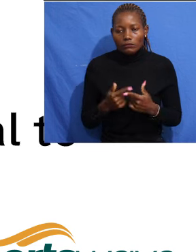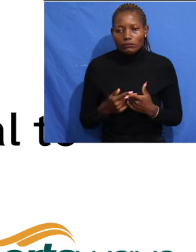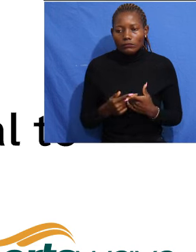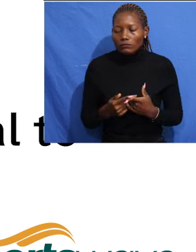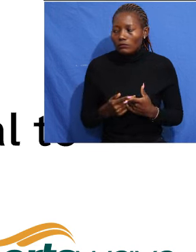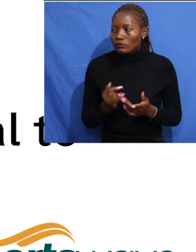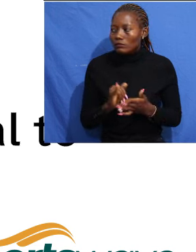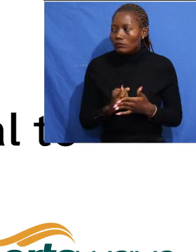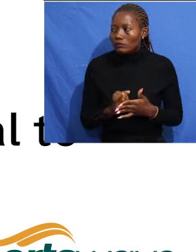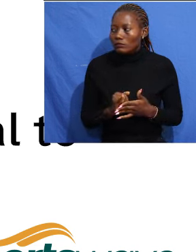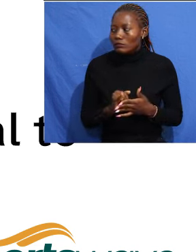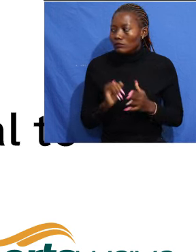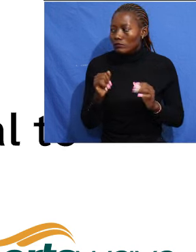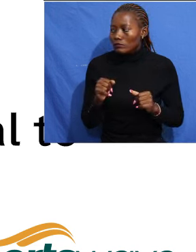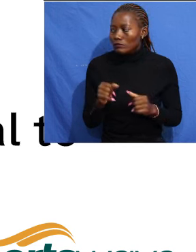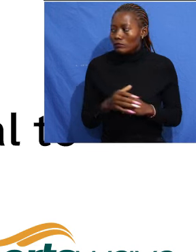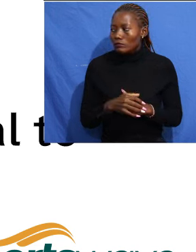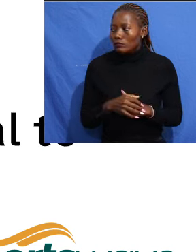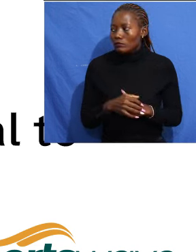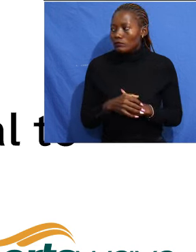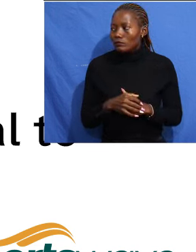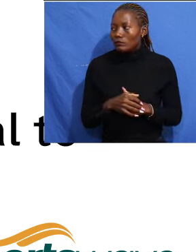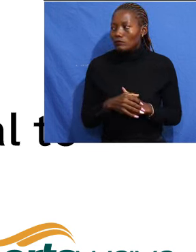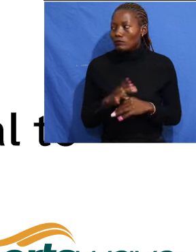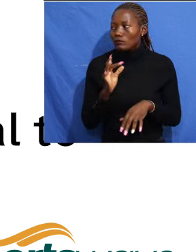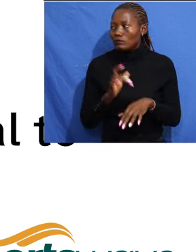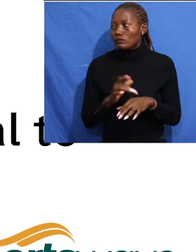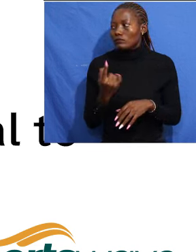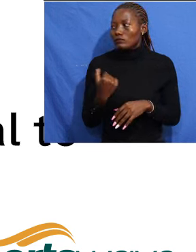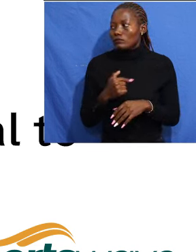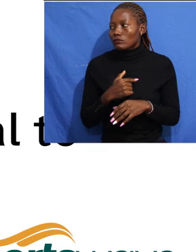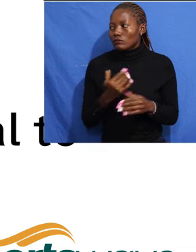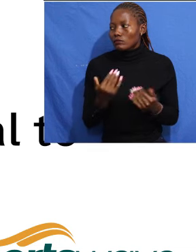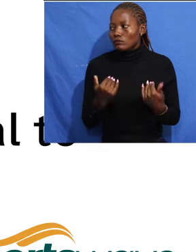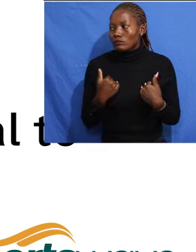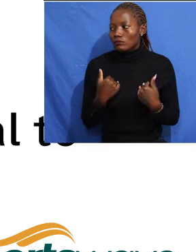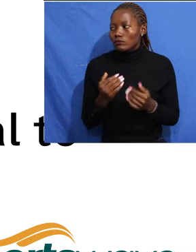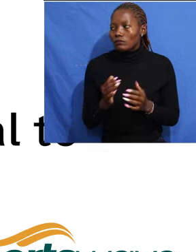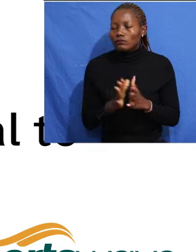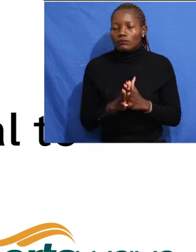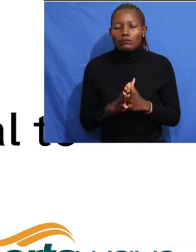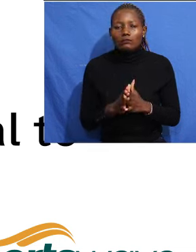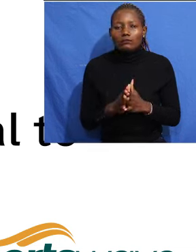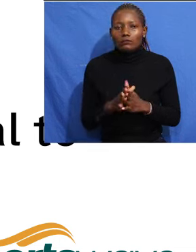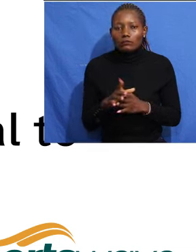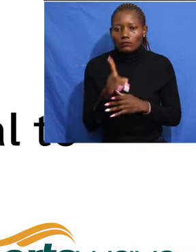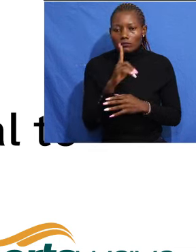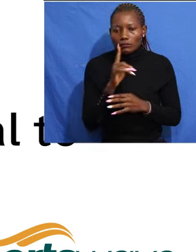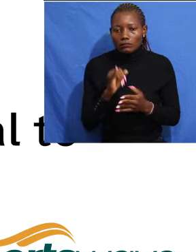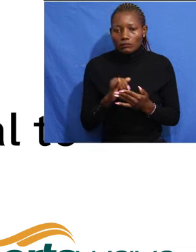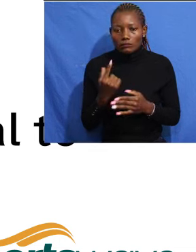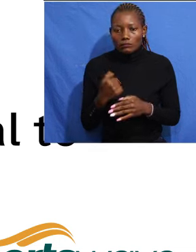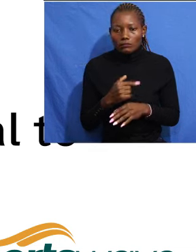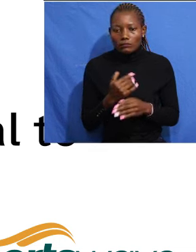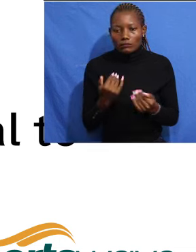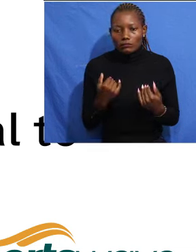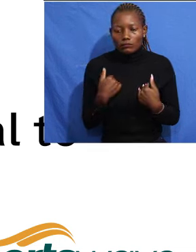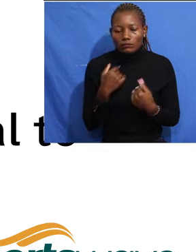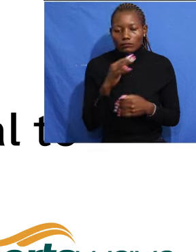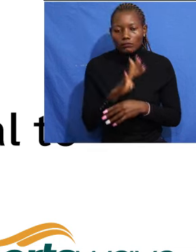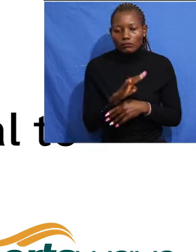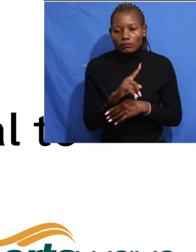that can be a detrimental to nighttime sleep. So make sure to sleep only for 15 to